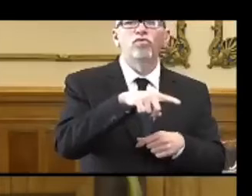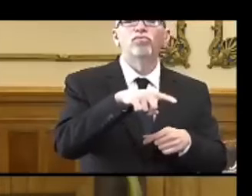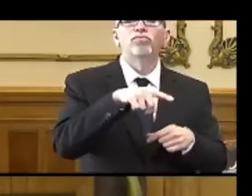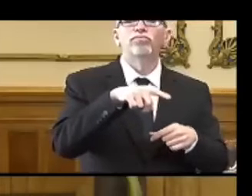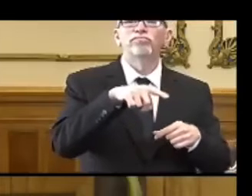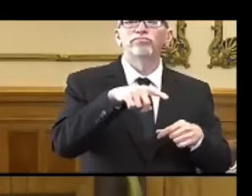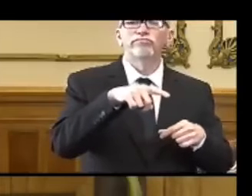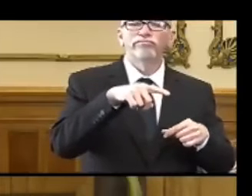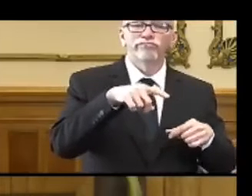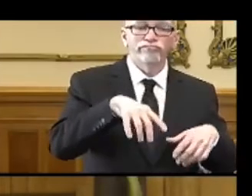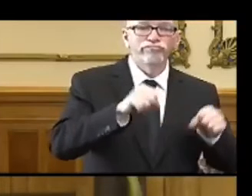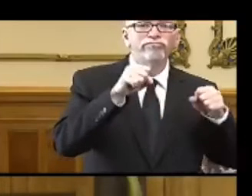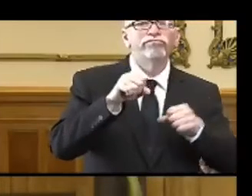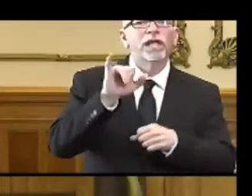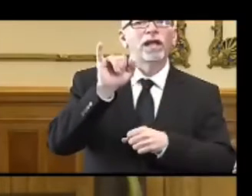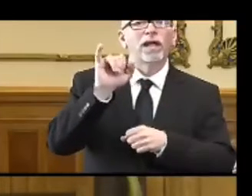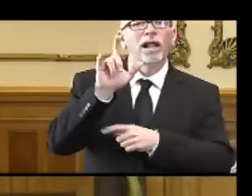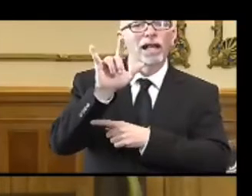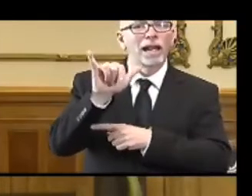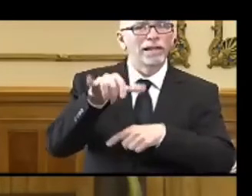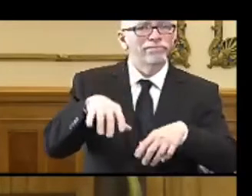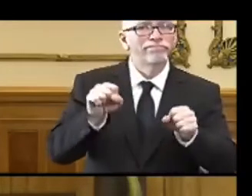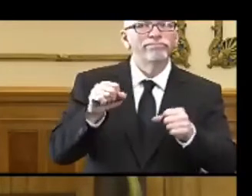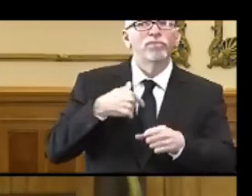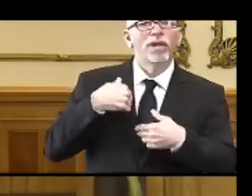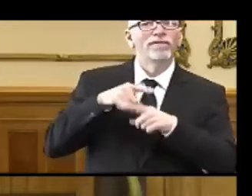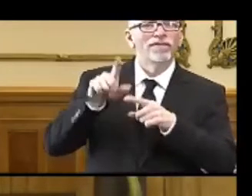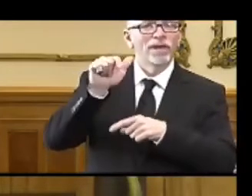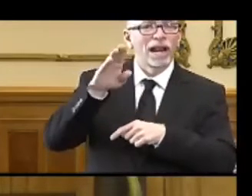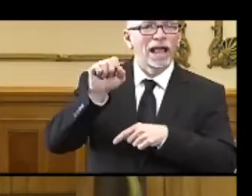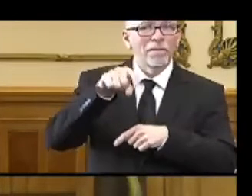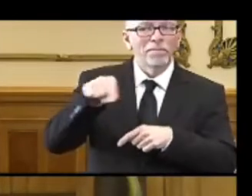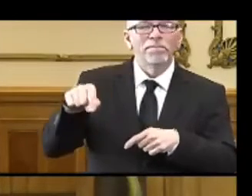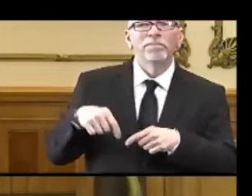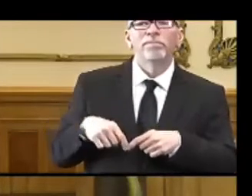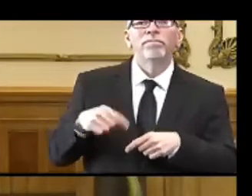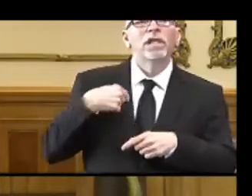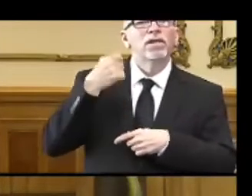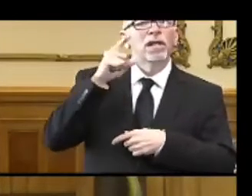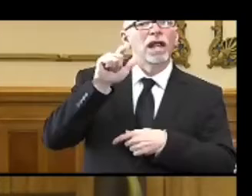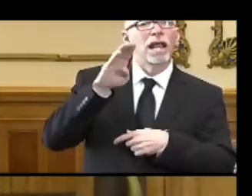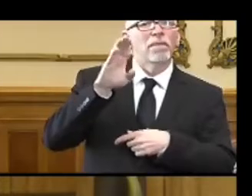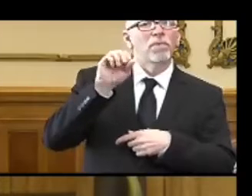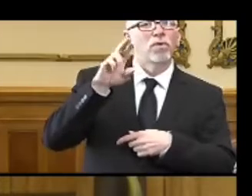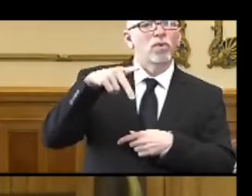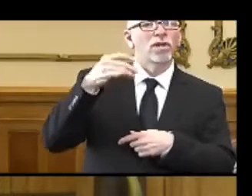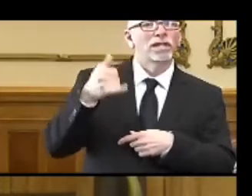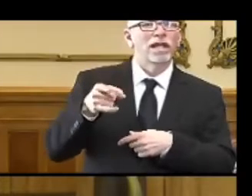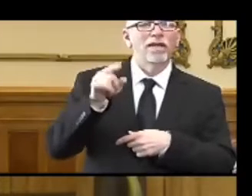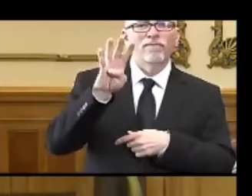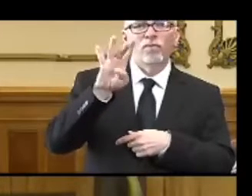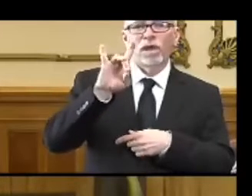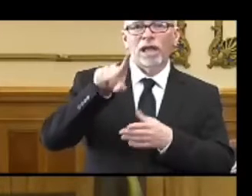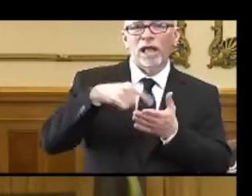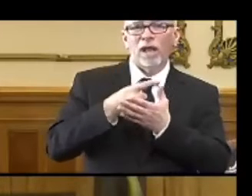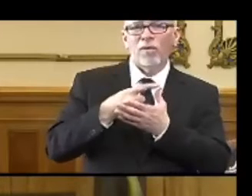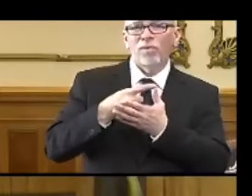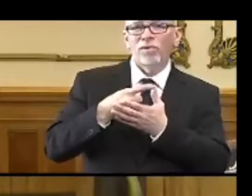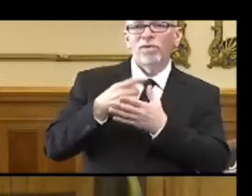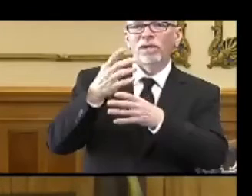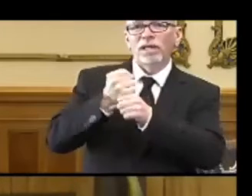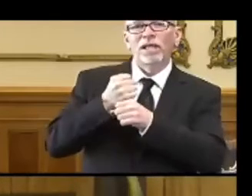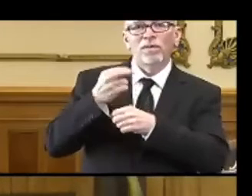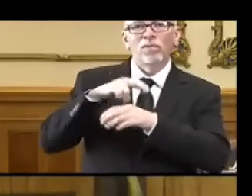has stepped up, our lab is continuing to do it. I am understanding now that LabCorp is down to about a 48-hour turnaround, that they've gotten